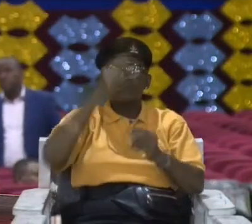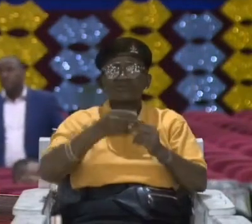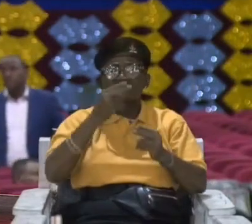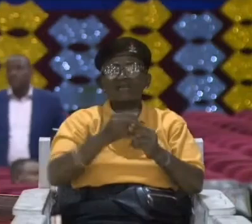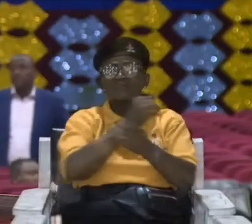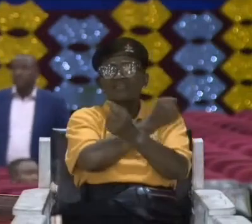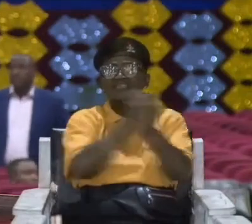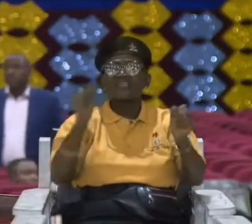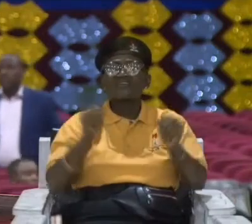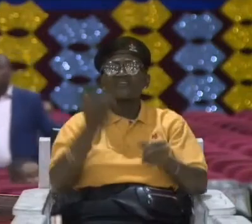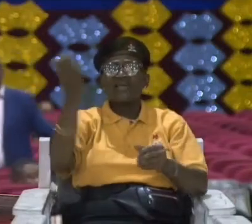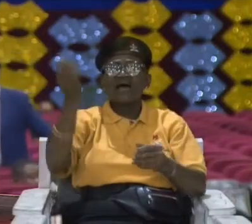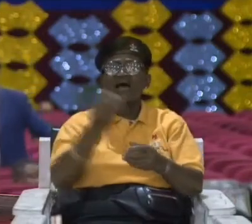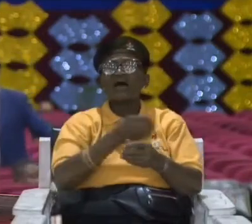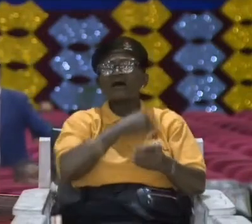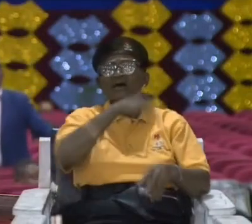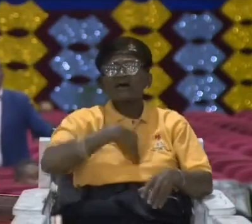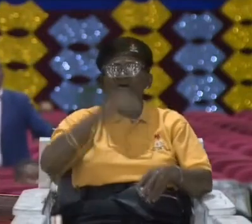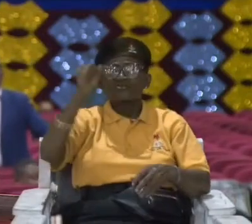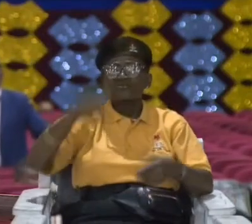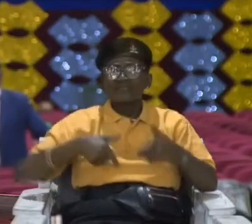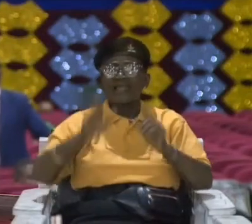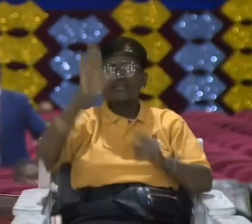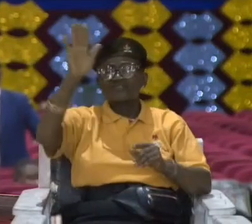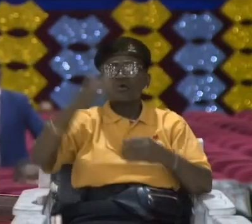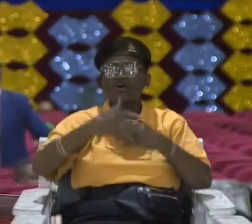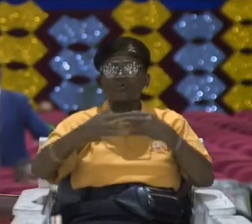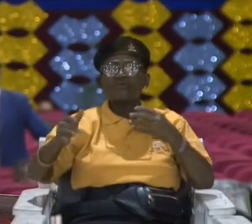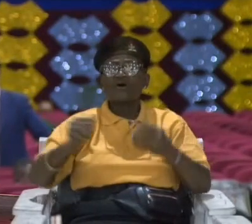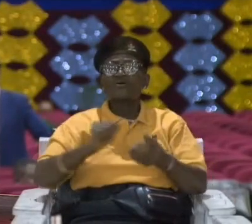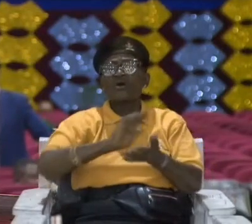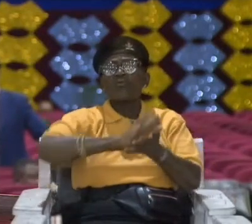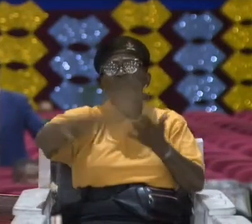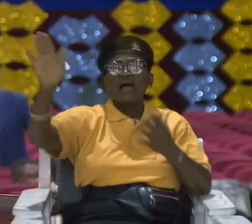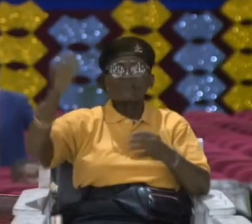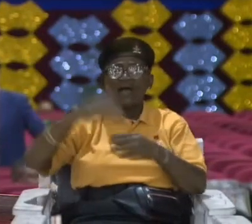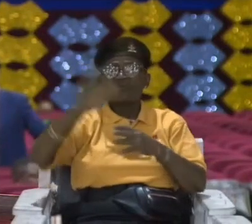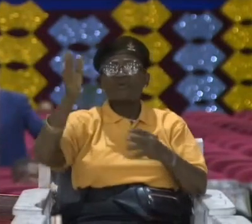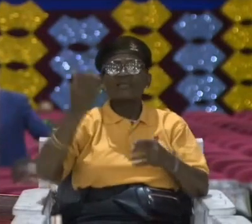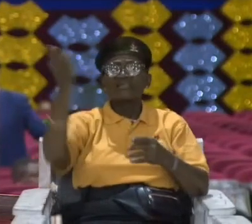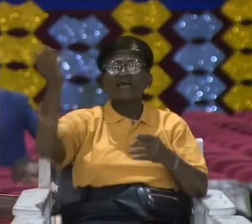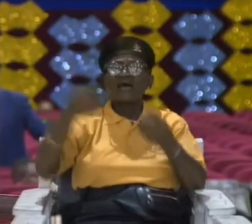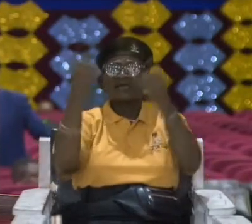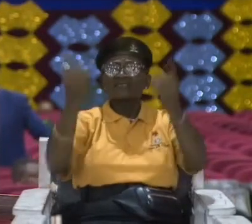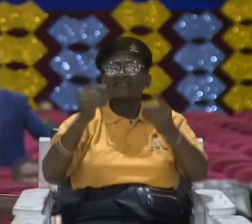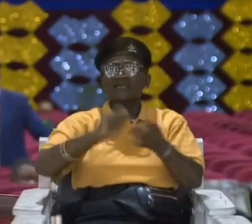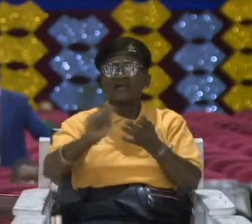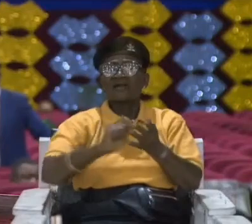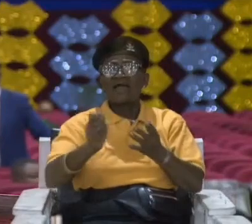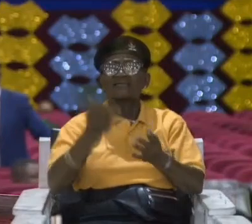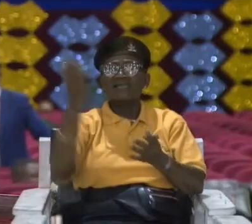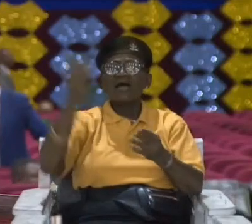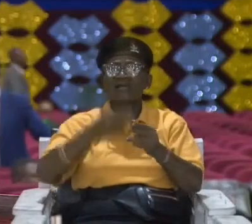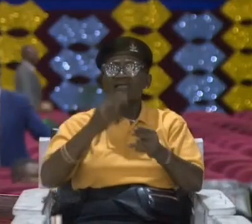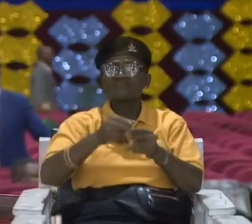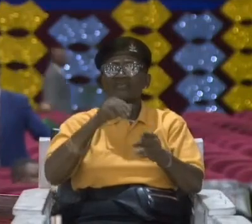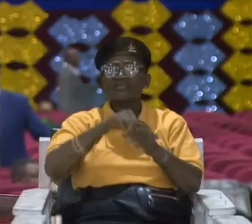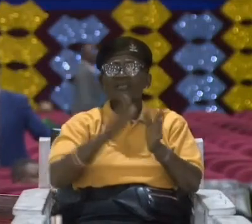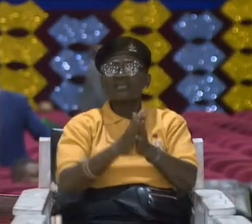Save their souls. Let your blood wipe away their sins. Write their names in the book of